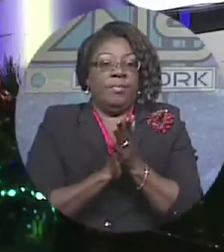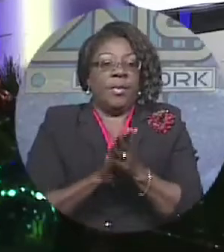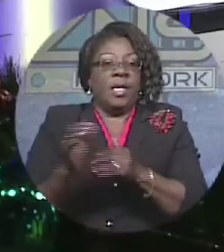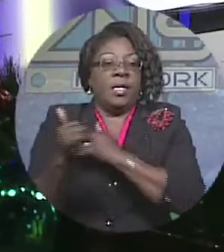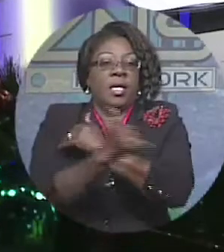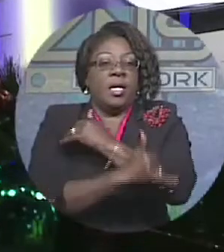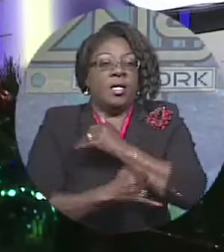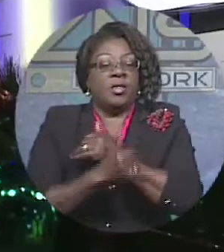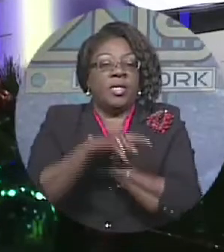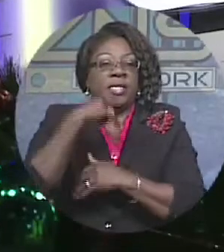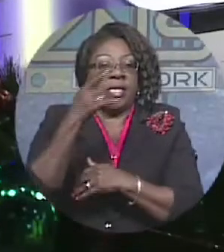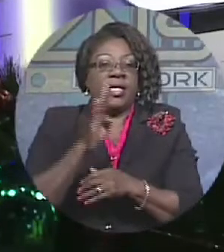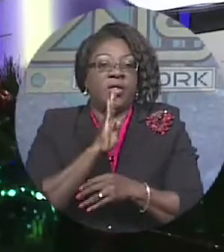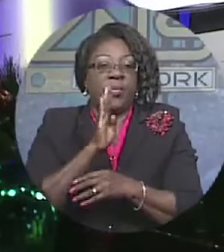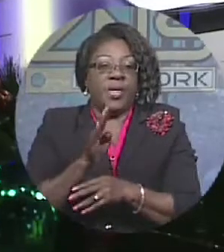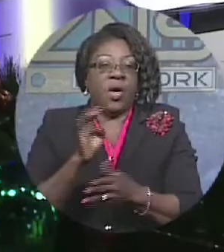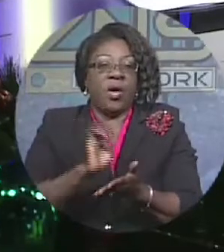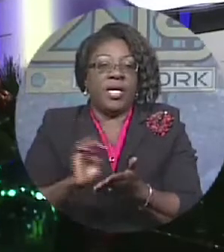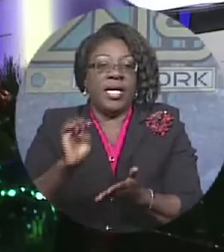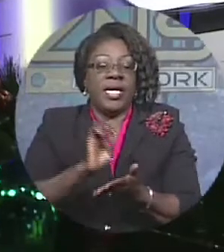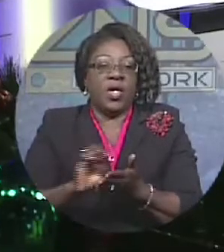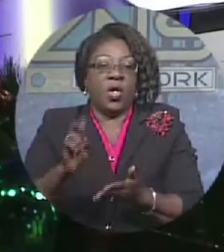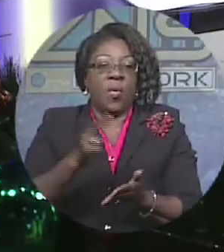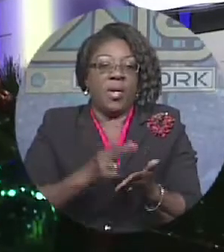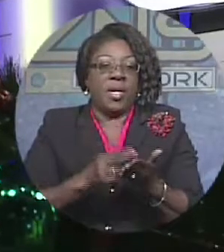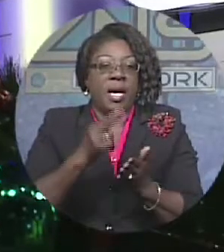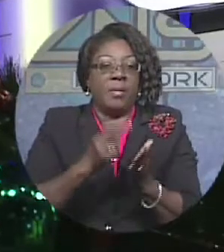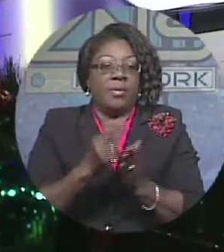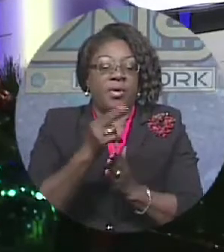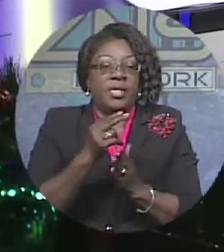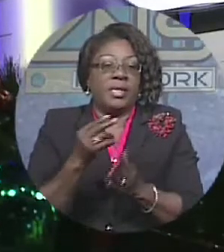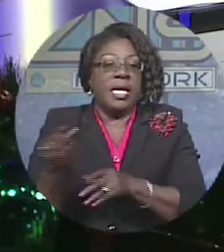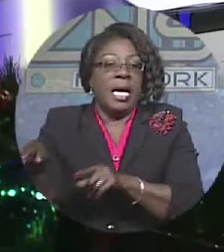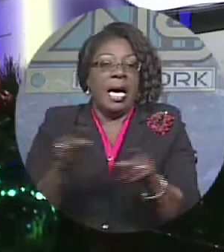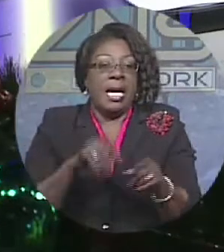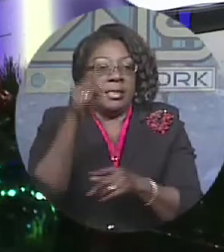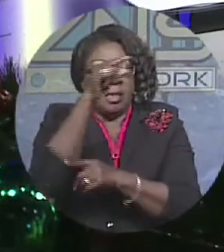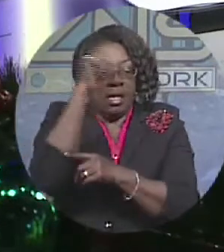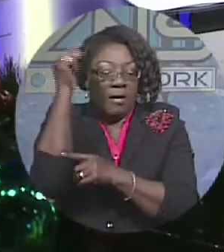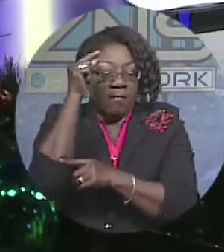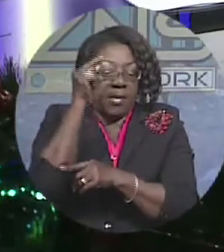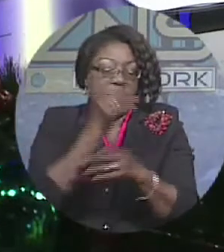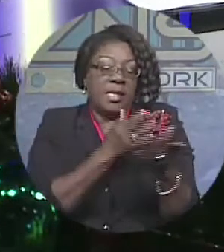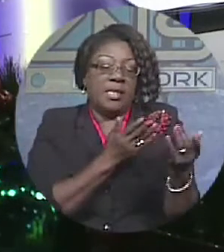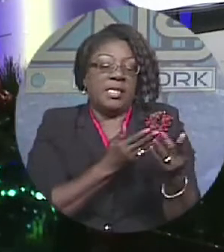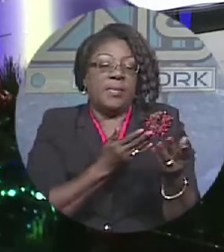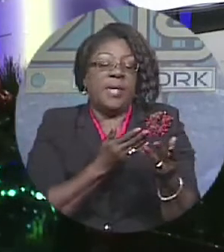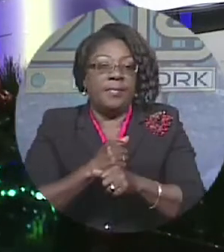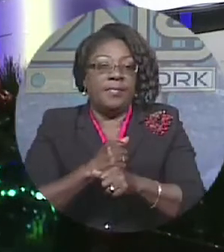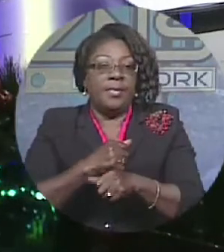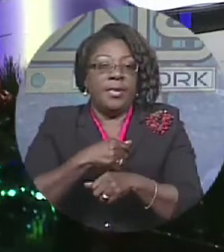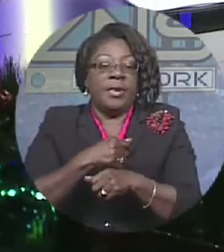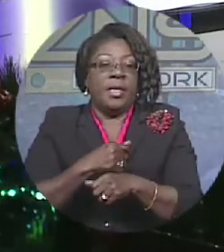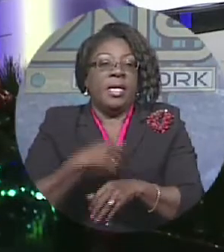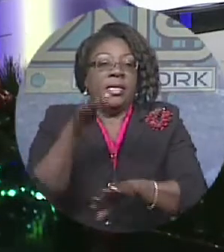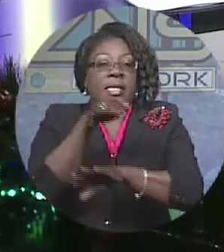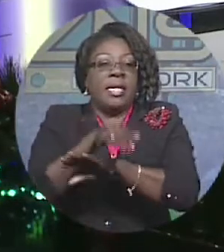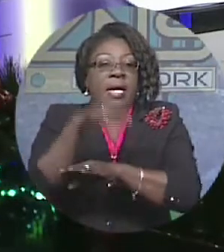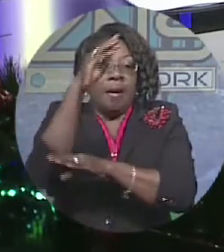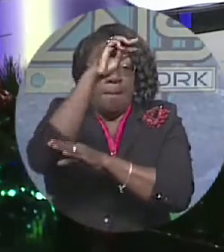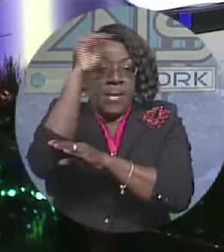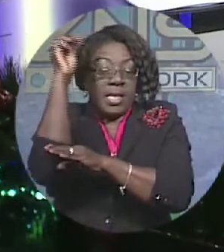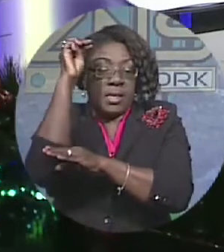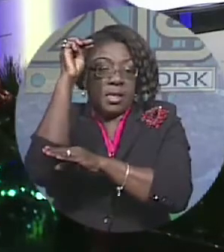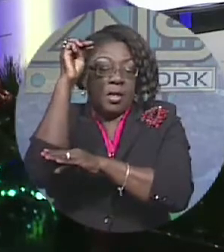The country is said to be on the economic rebound as the government anticipates major projects coming into play next year. Tonight, Minister of State